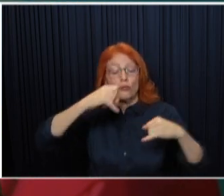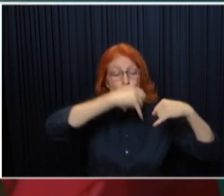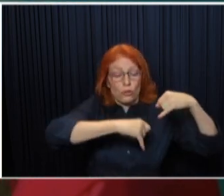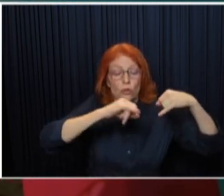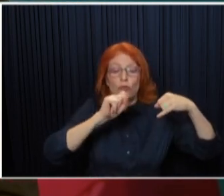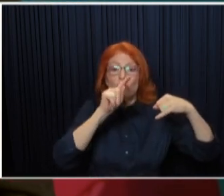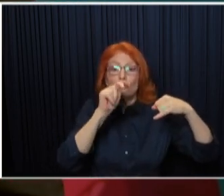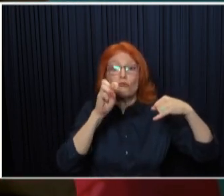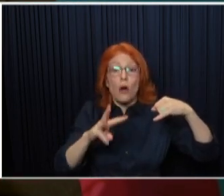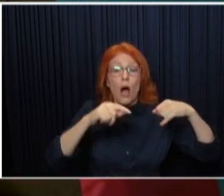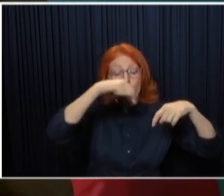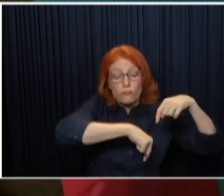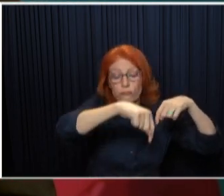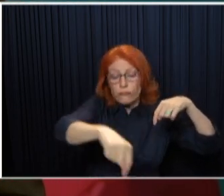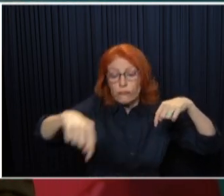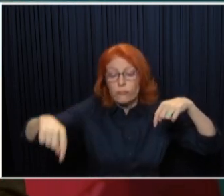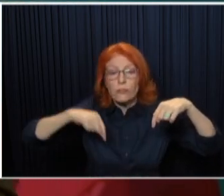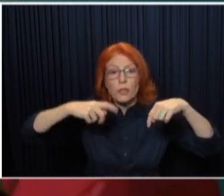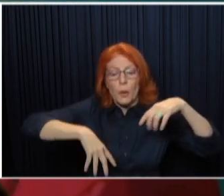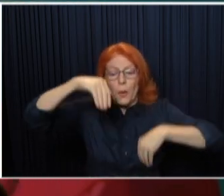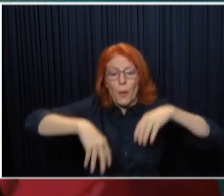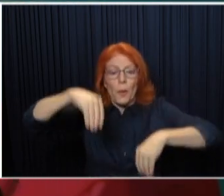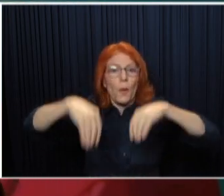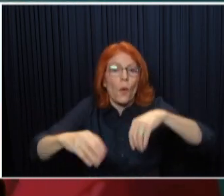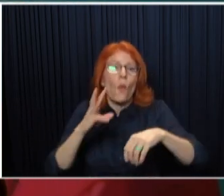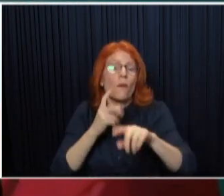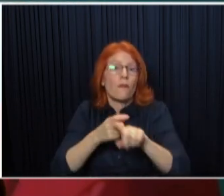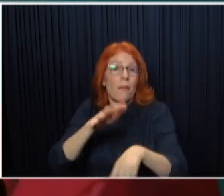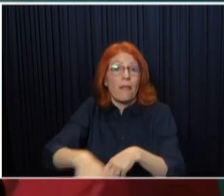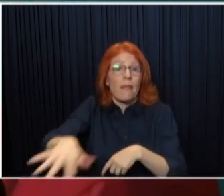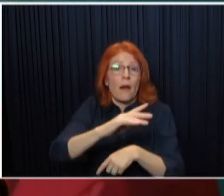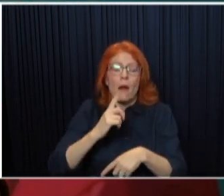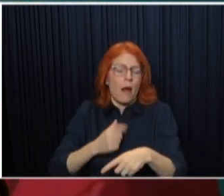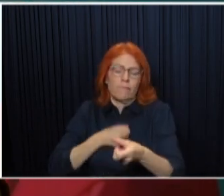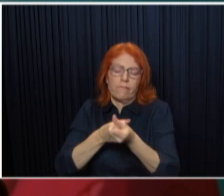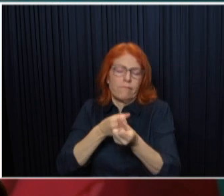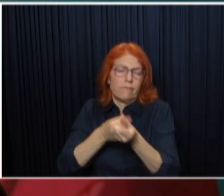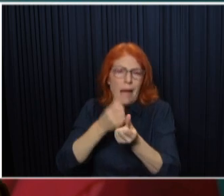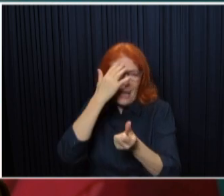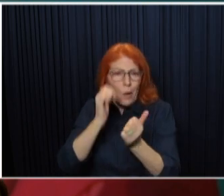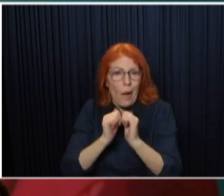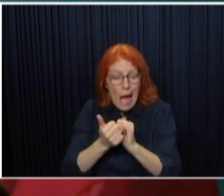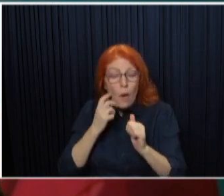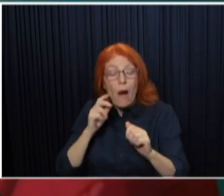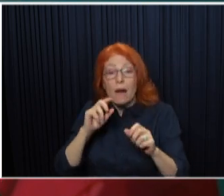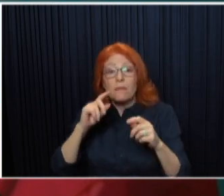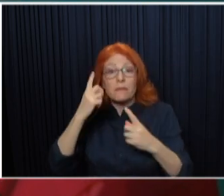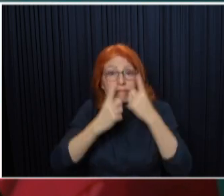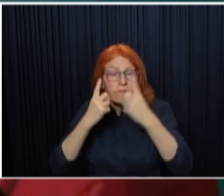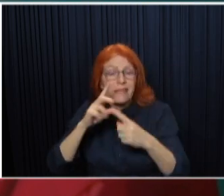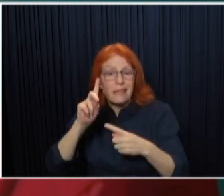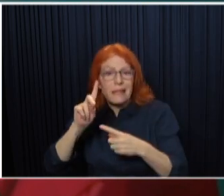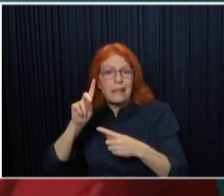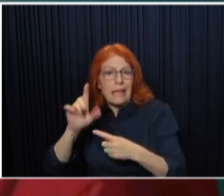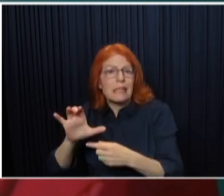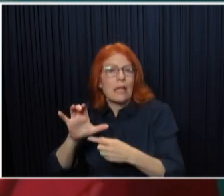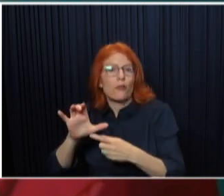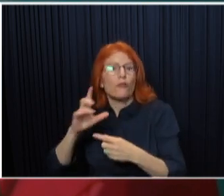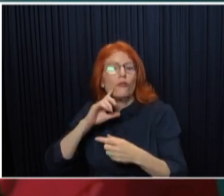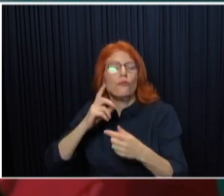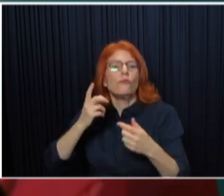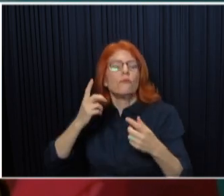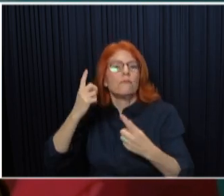65 miles to take water out of it. I am all for this. I know how to do it. I've actually looked at data sites, places to do